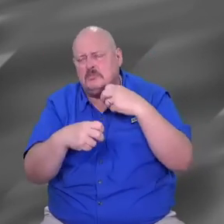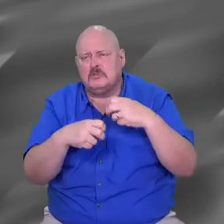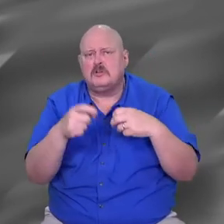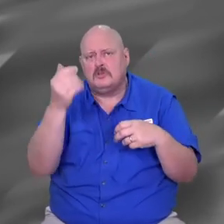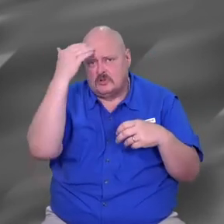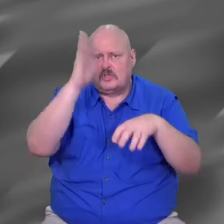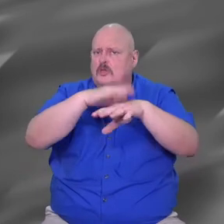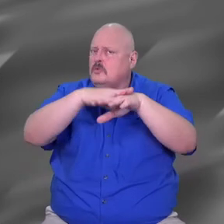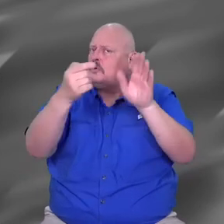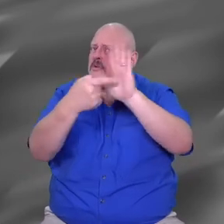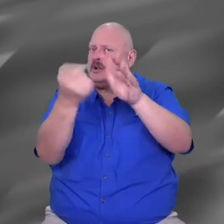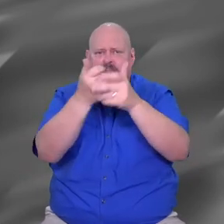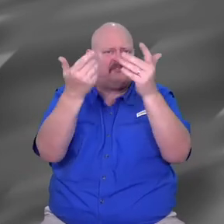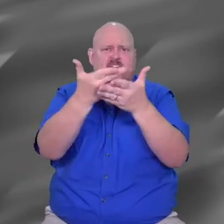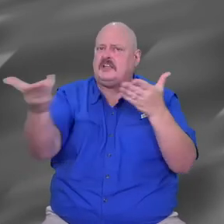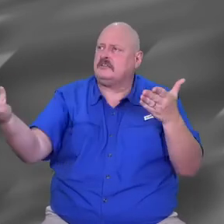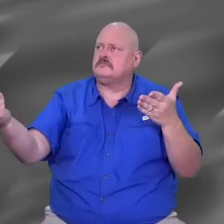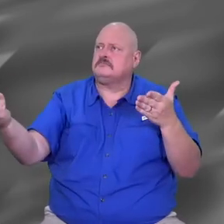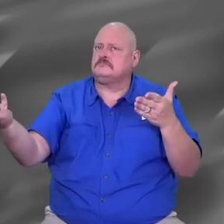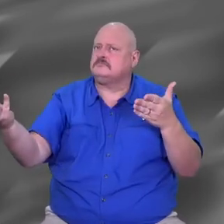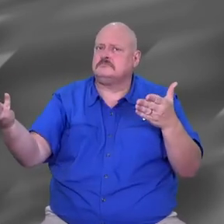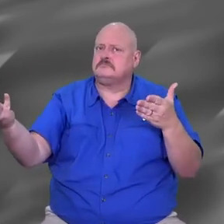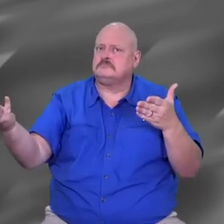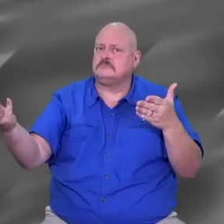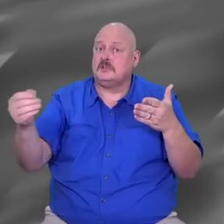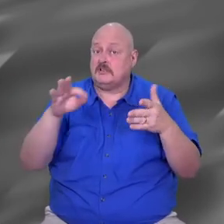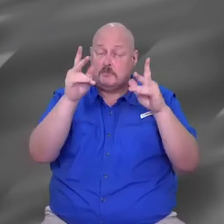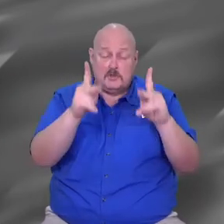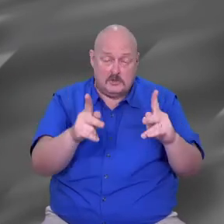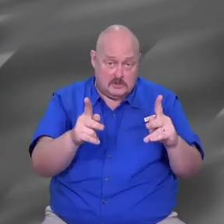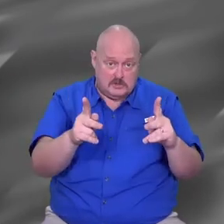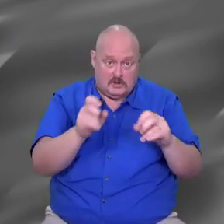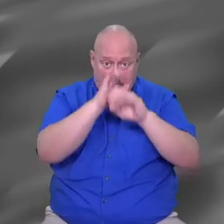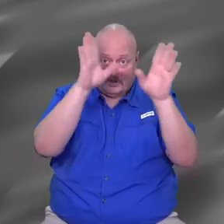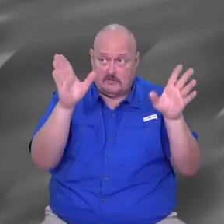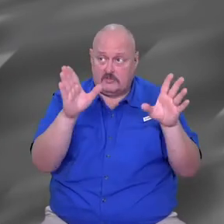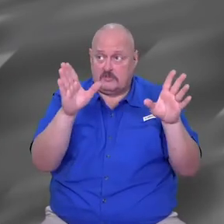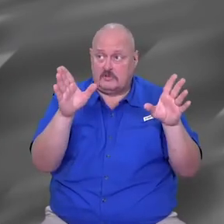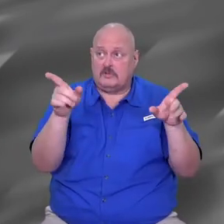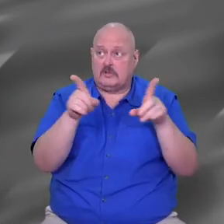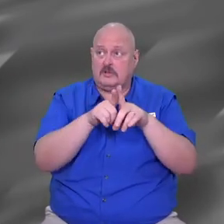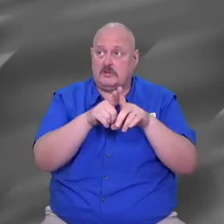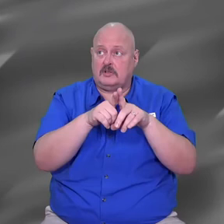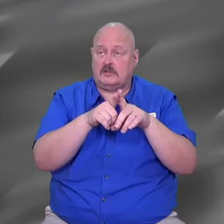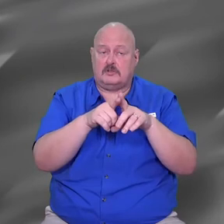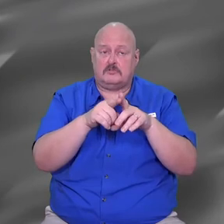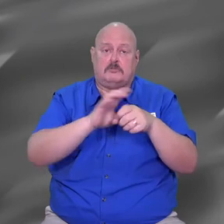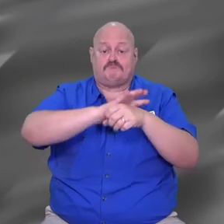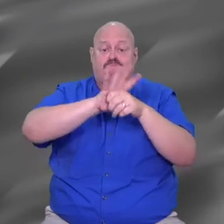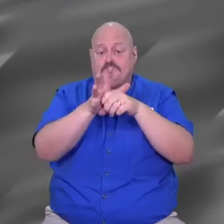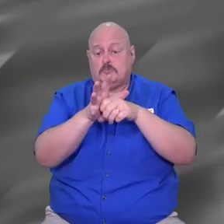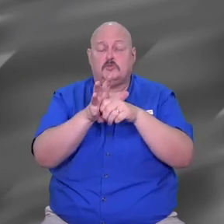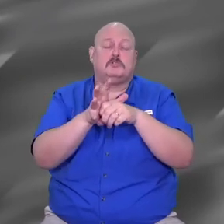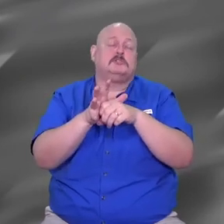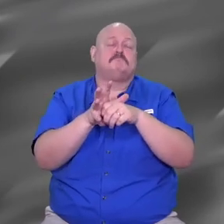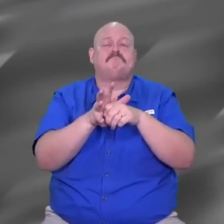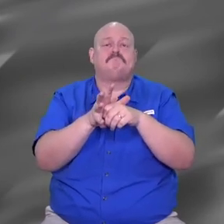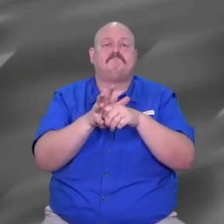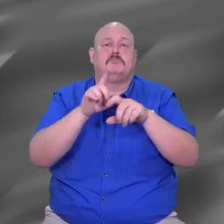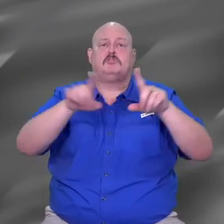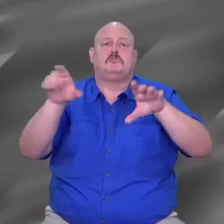the warning signs are there for everything, right? If you're that person, obviously as we're walking through a COVID pandemic here, doing things a tad